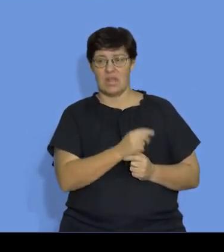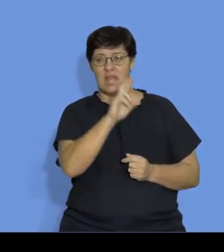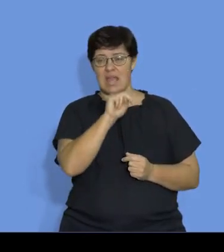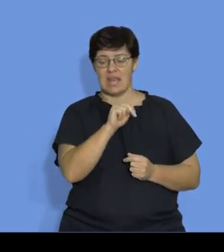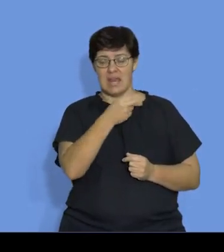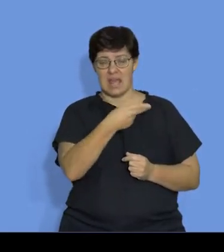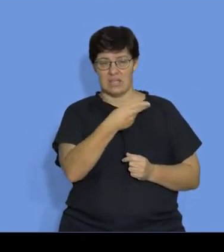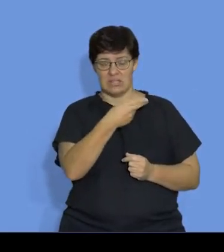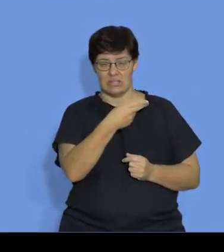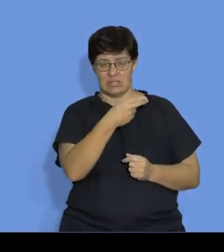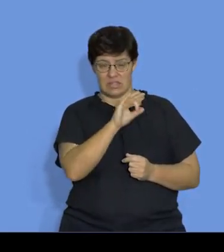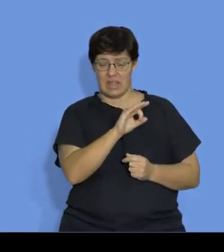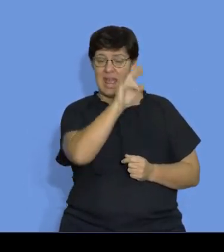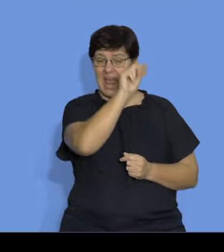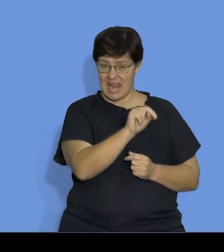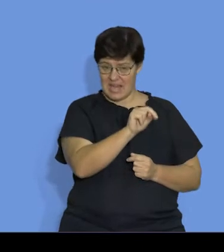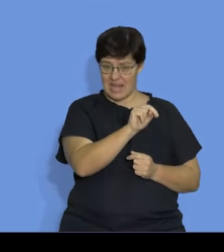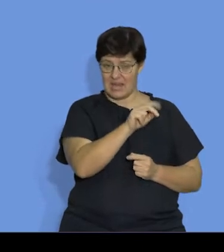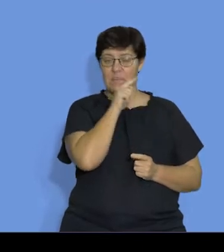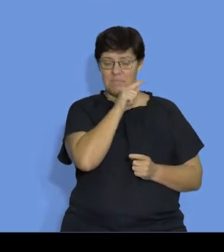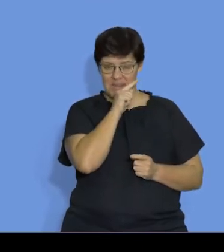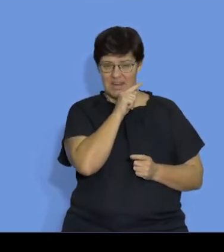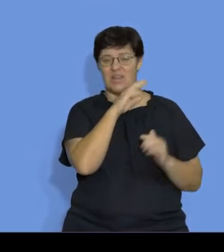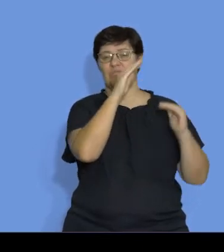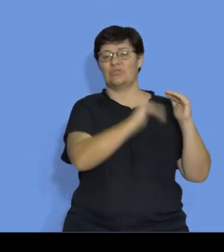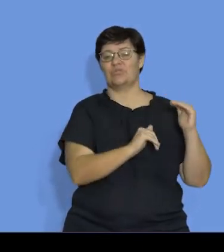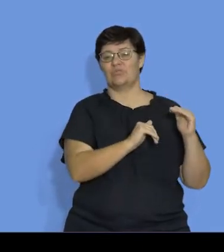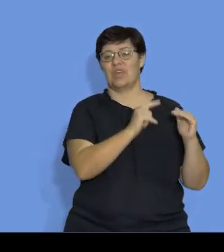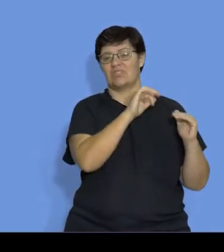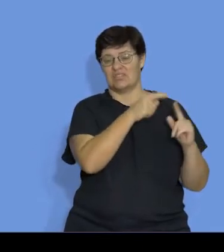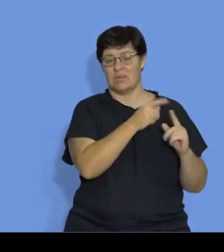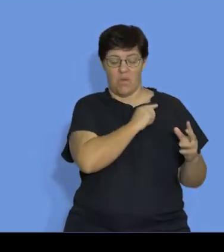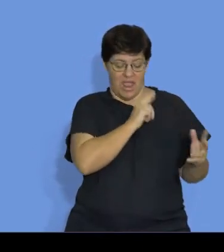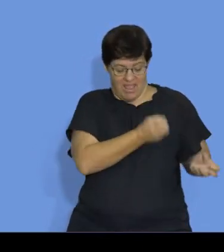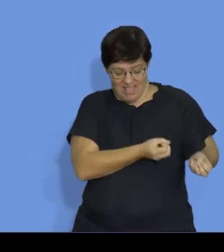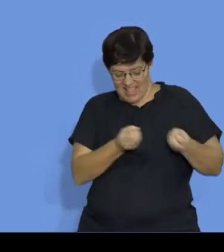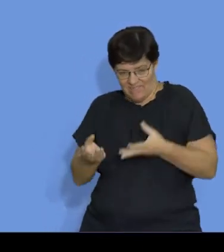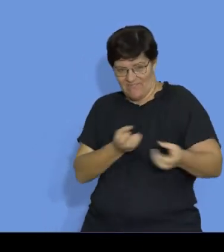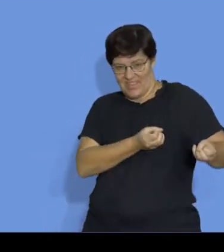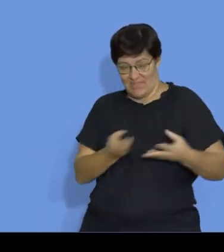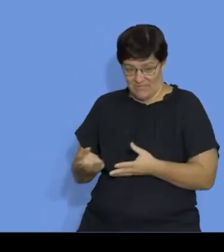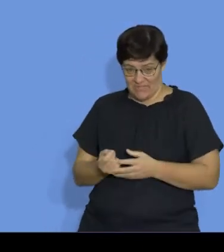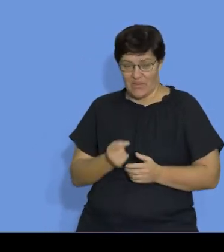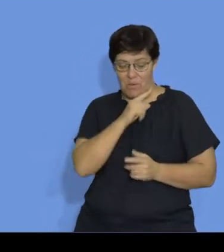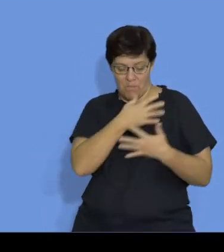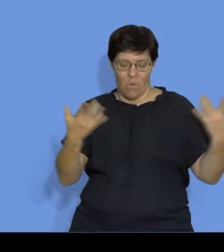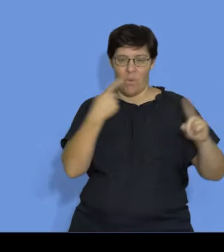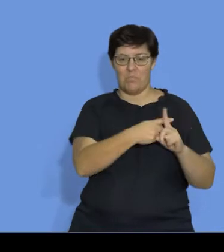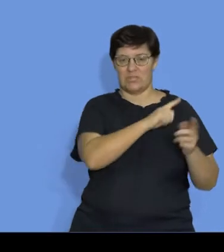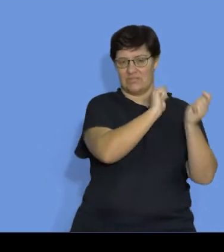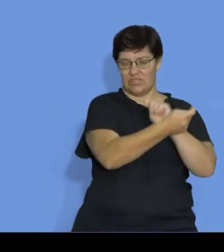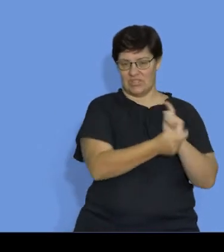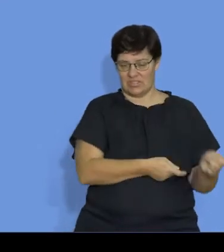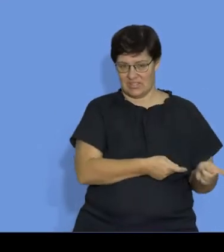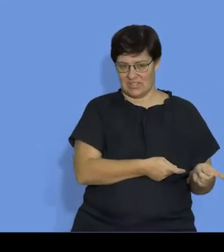in ammonia is actually our reducing agent because we are keeping track of the change in oxidation number. But to